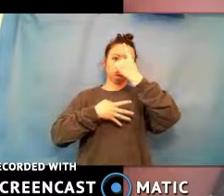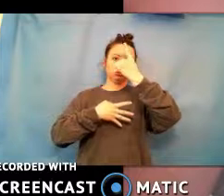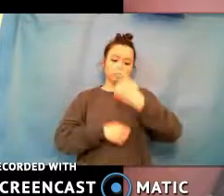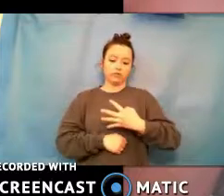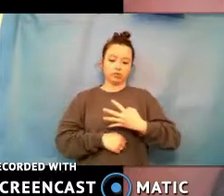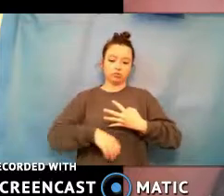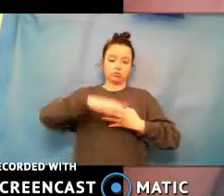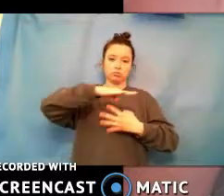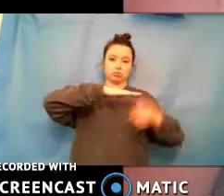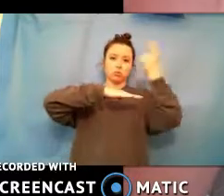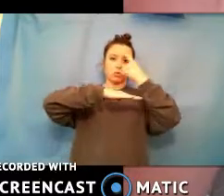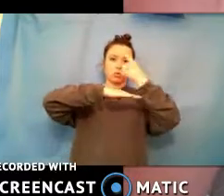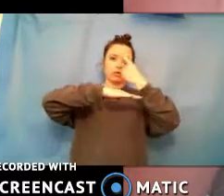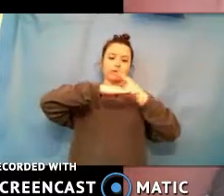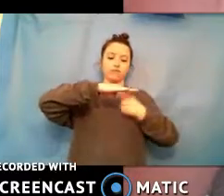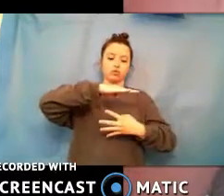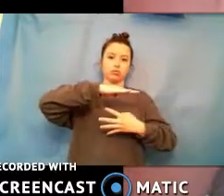2/4, or 1/2?